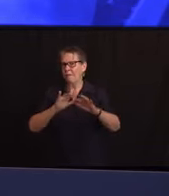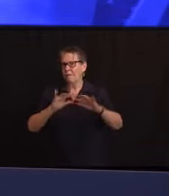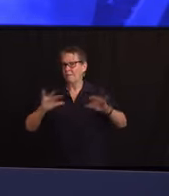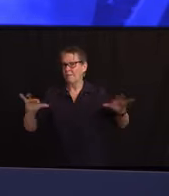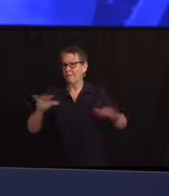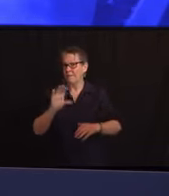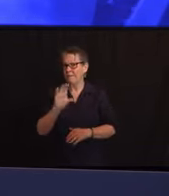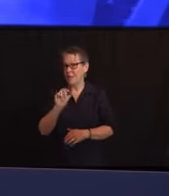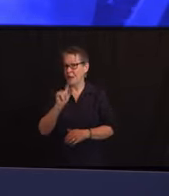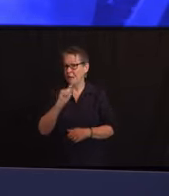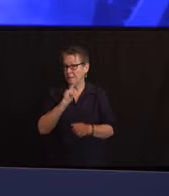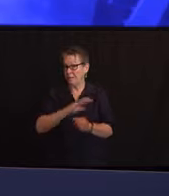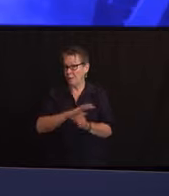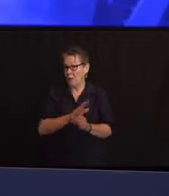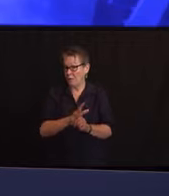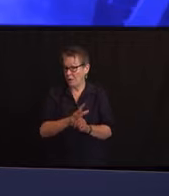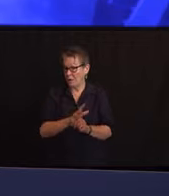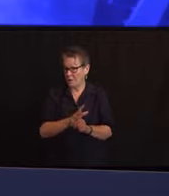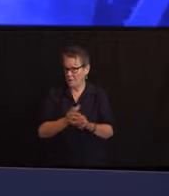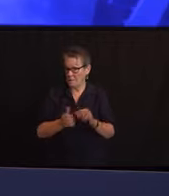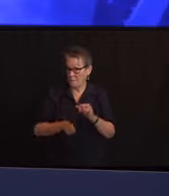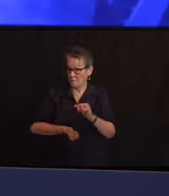The majority of them,